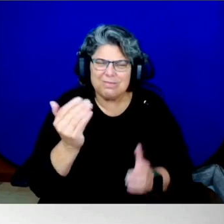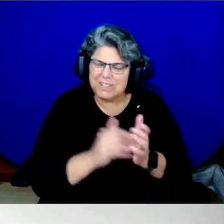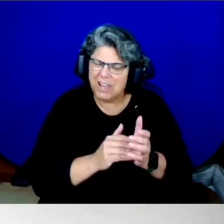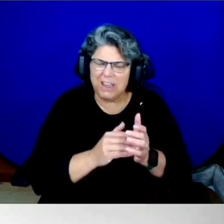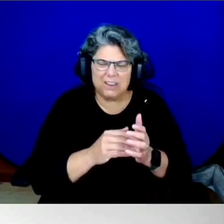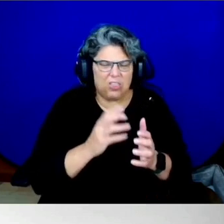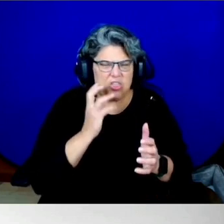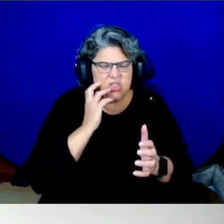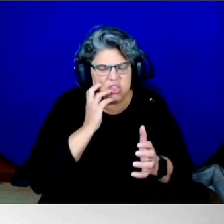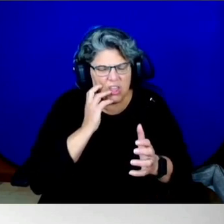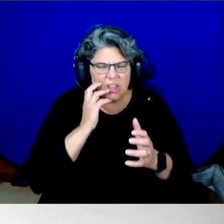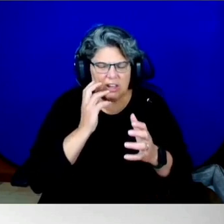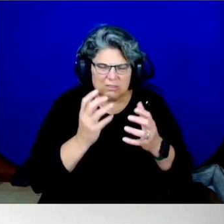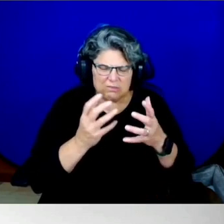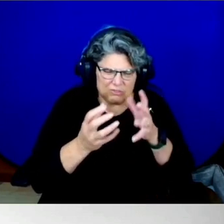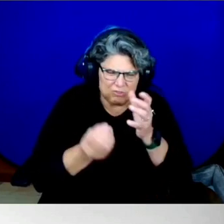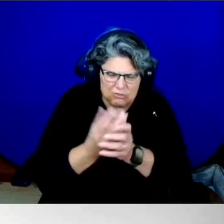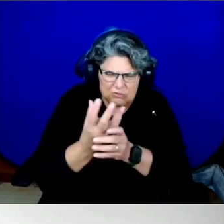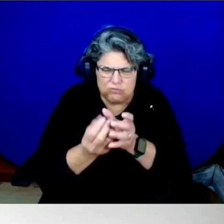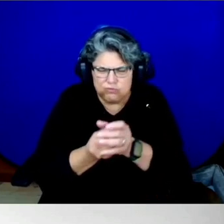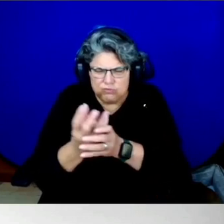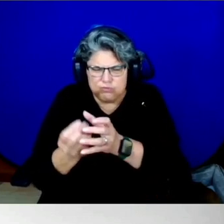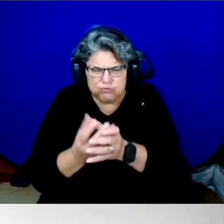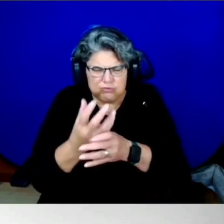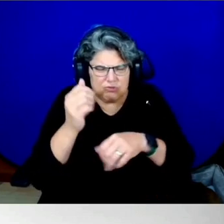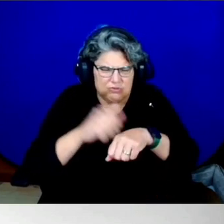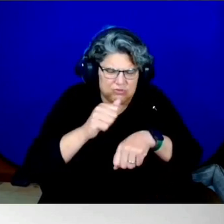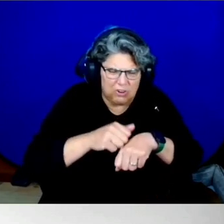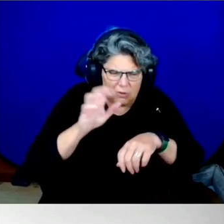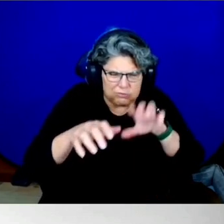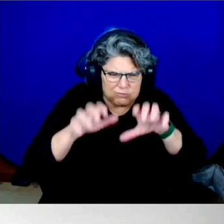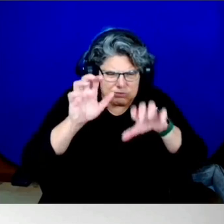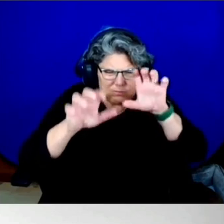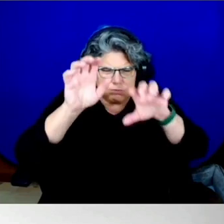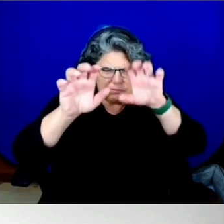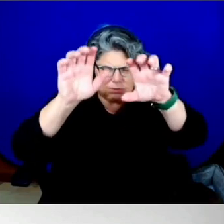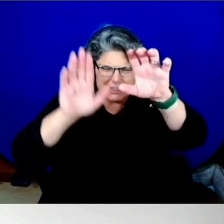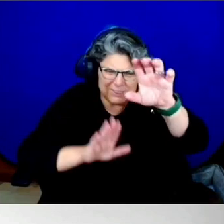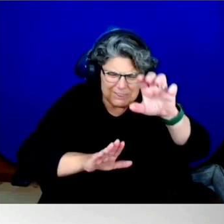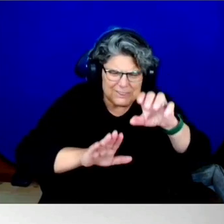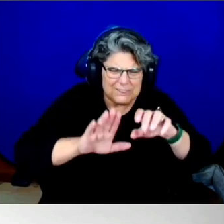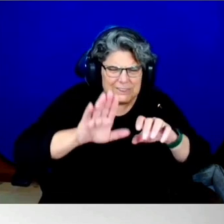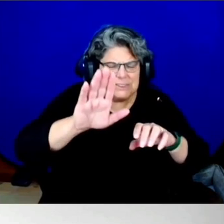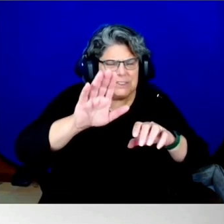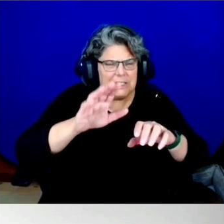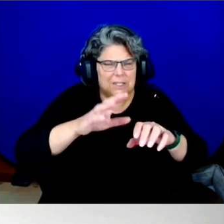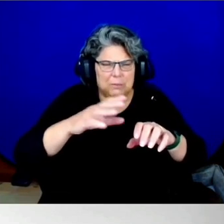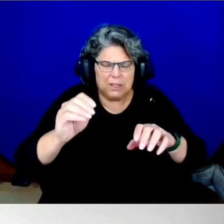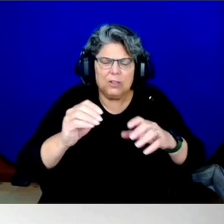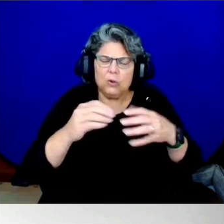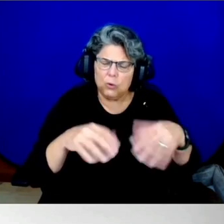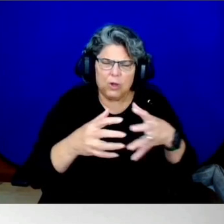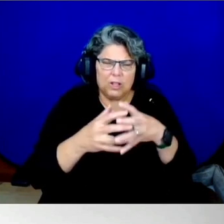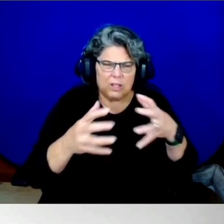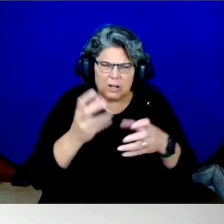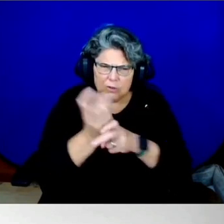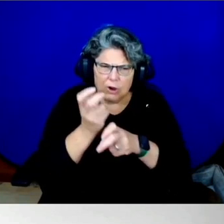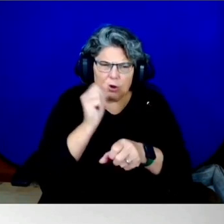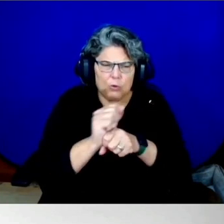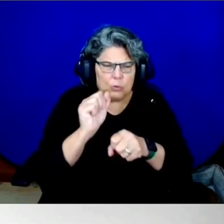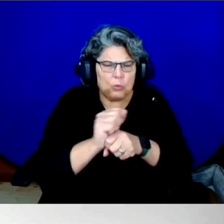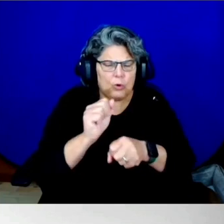so a lot of fire activity. That's also where we're seeing the big brunt of our activity in this area here. So a lot of heavy work going on in there. All of our